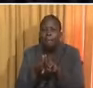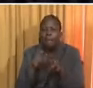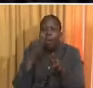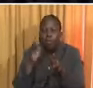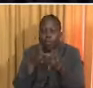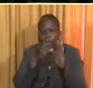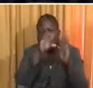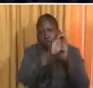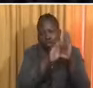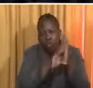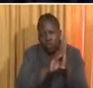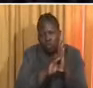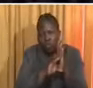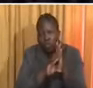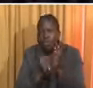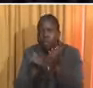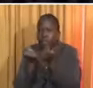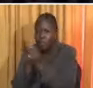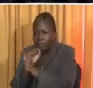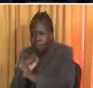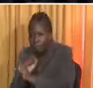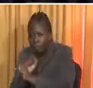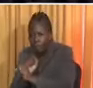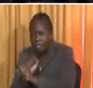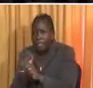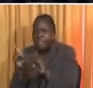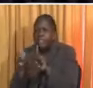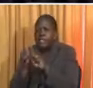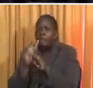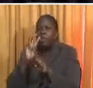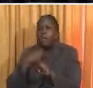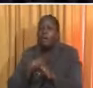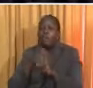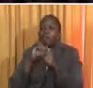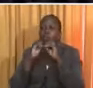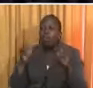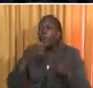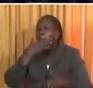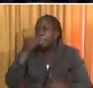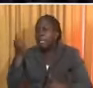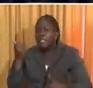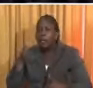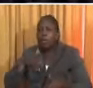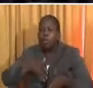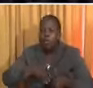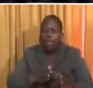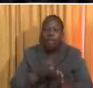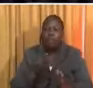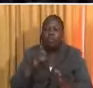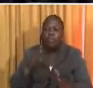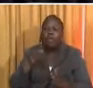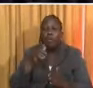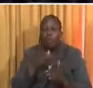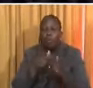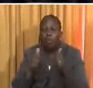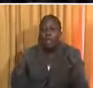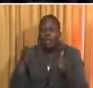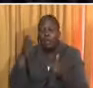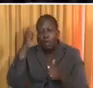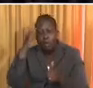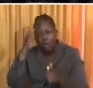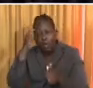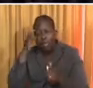reforms, as the former constitution was in no better ranking than the Indian or the Weimar